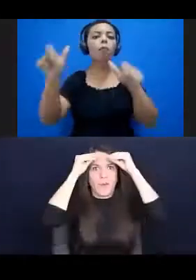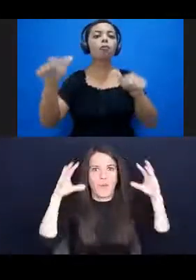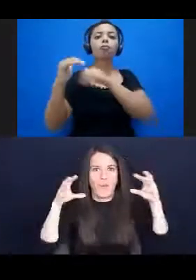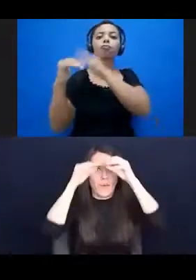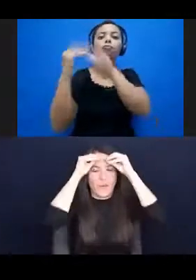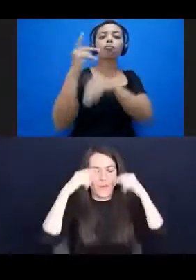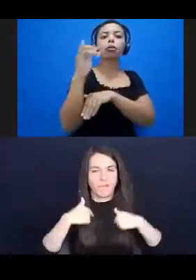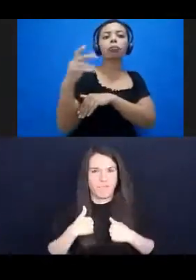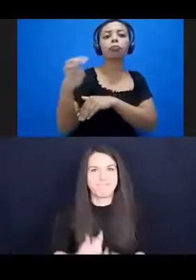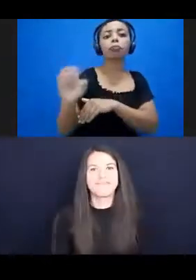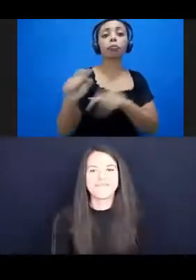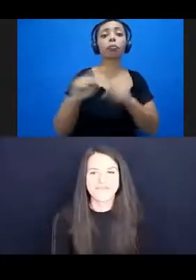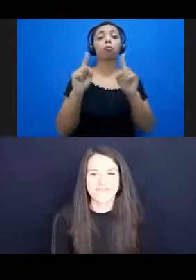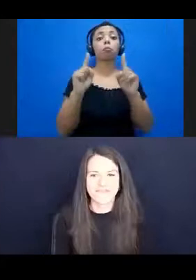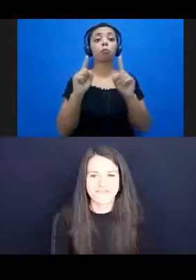useful to them.